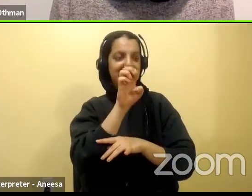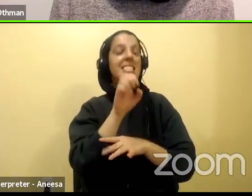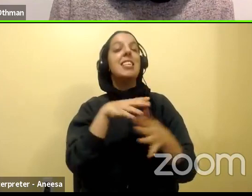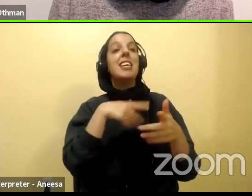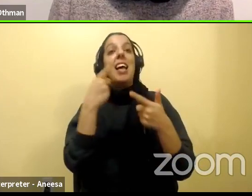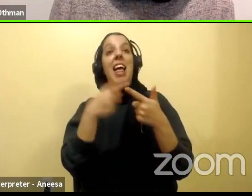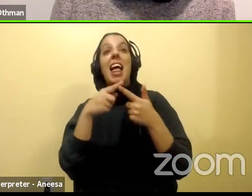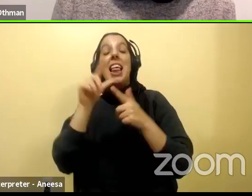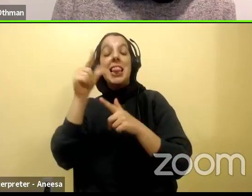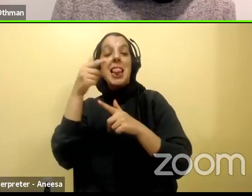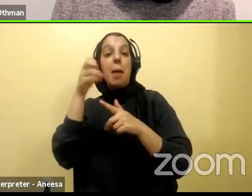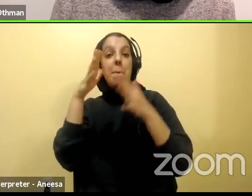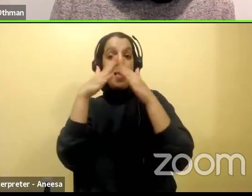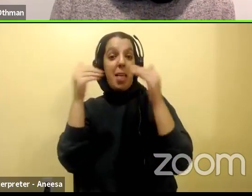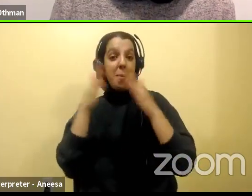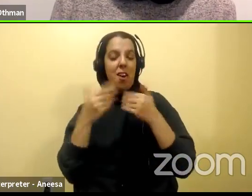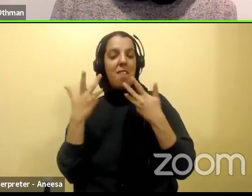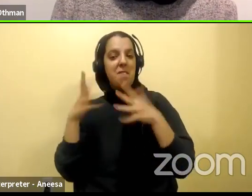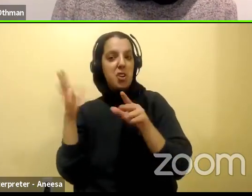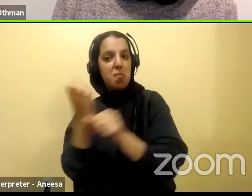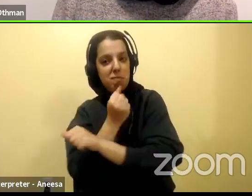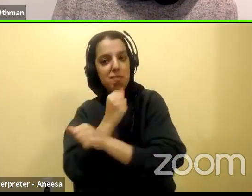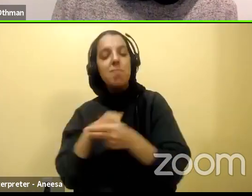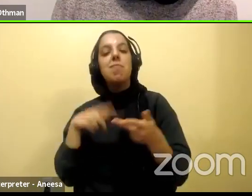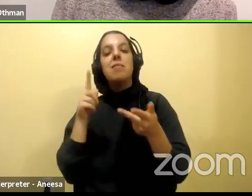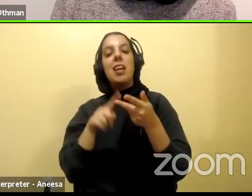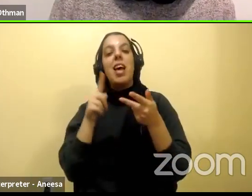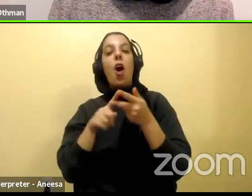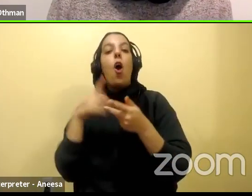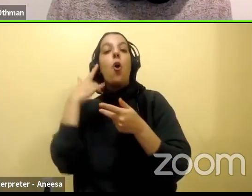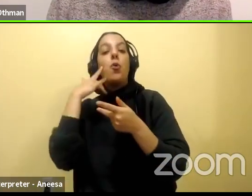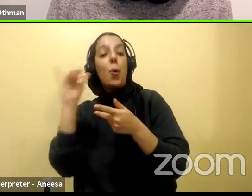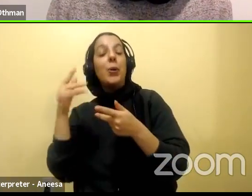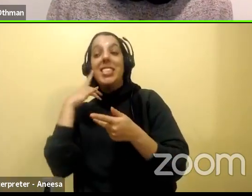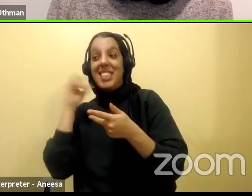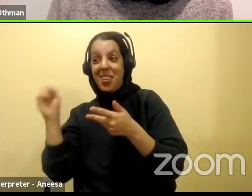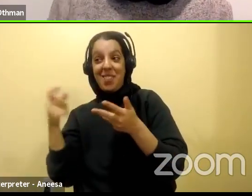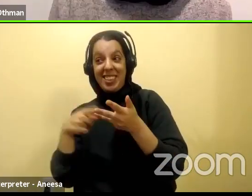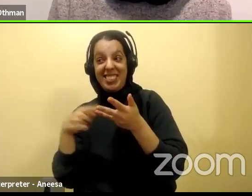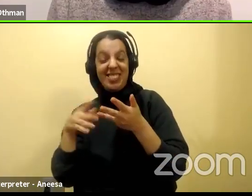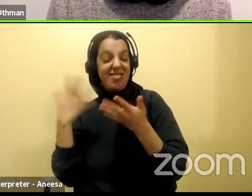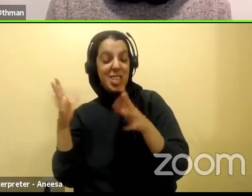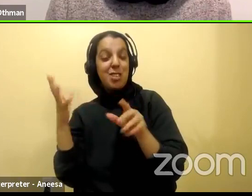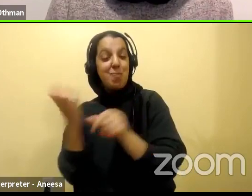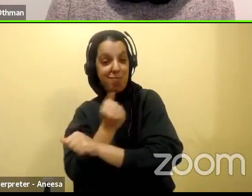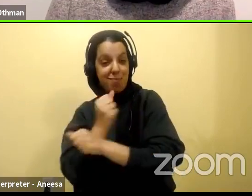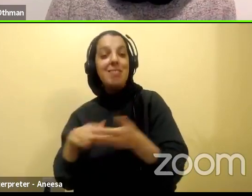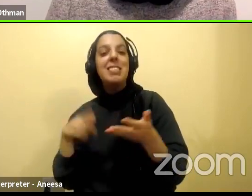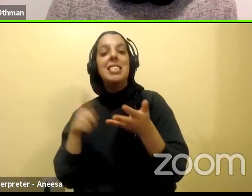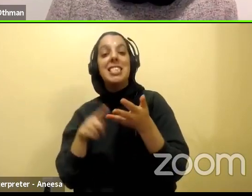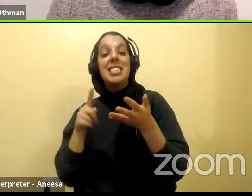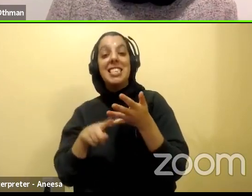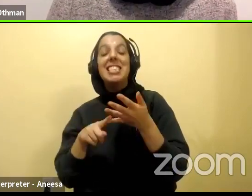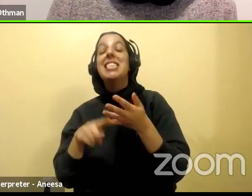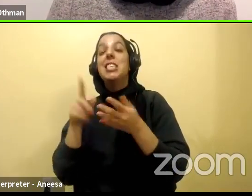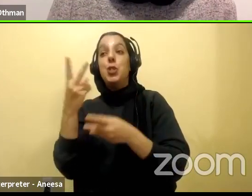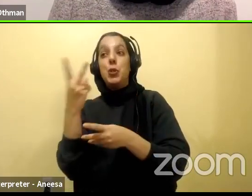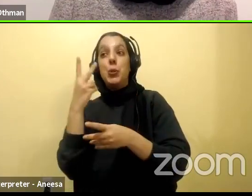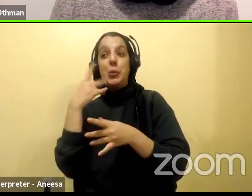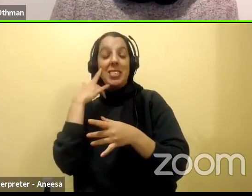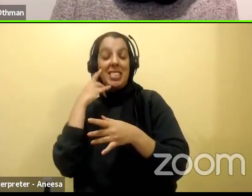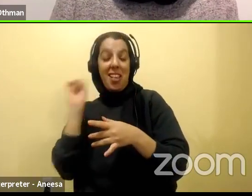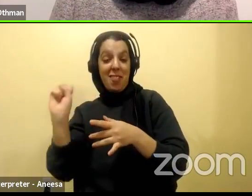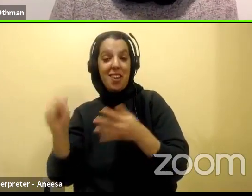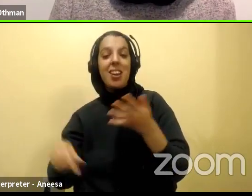Lebanon. In 2017, I won a gold and silver medal. In 2018, I won two silver medals. And in 2019,